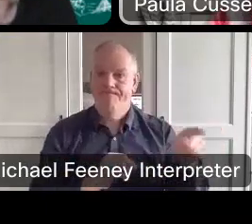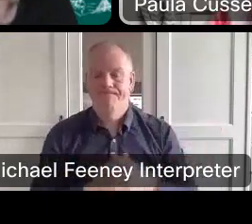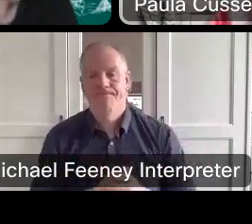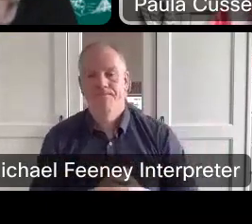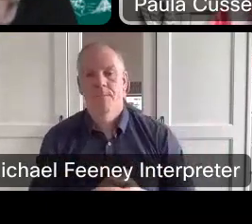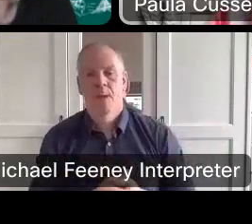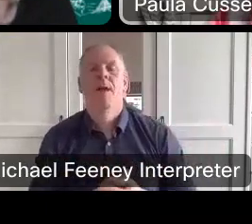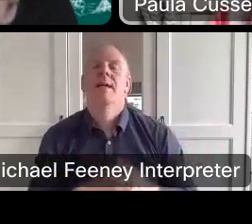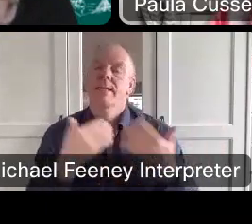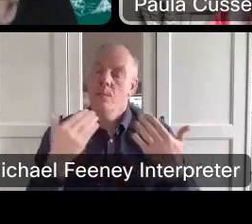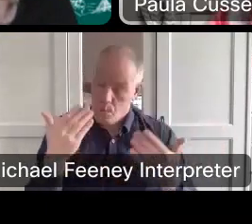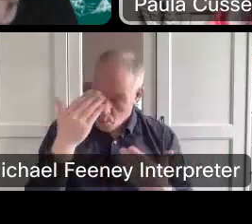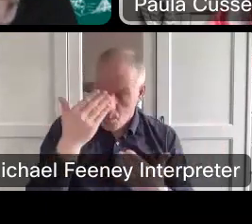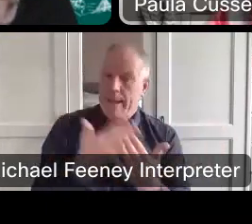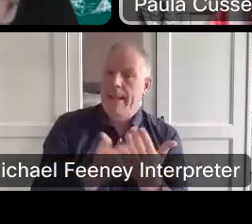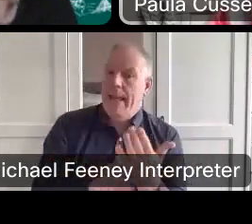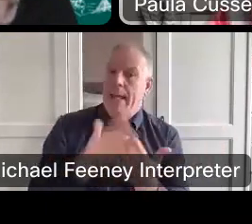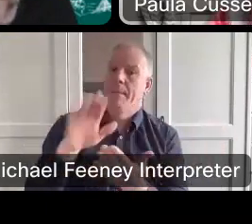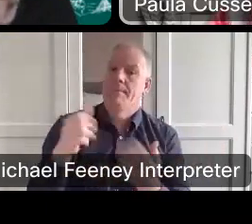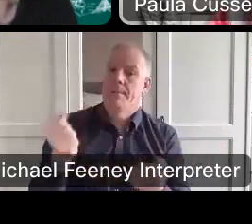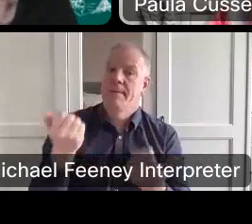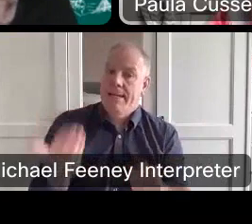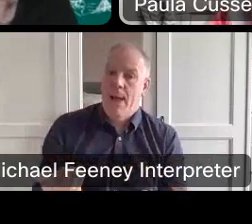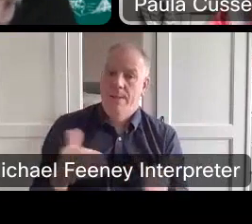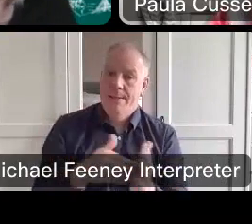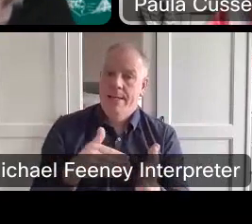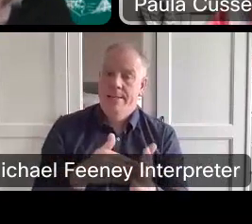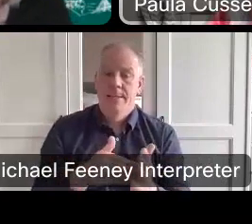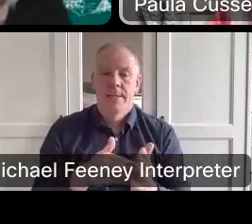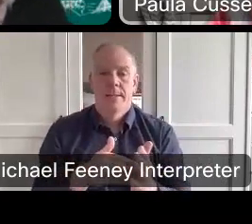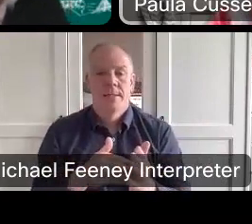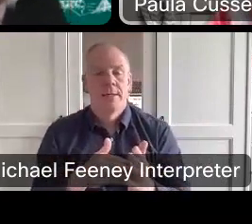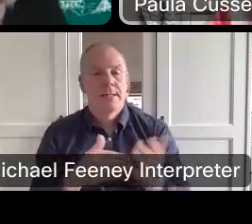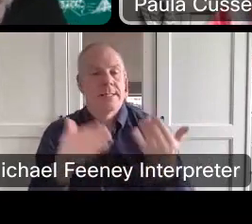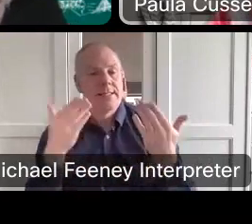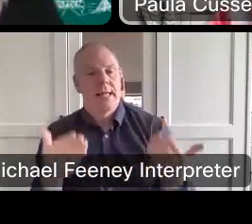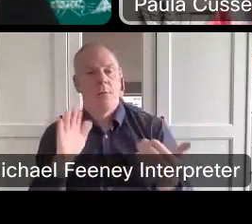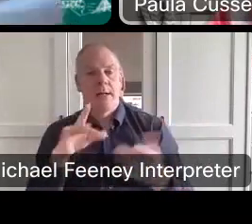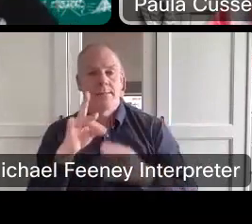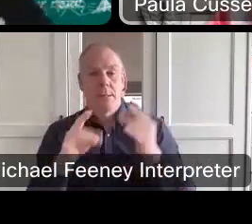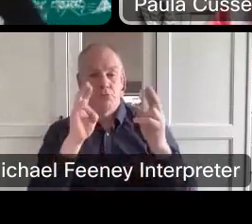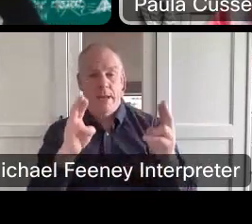We know it's a legal requirement now, and the pieces that we need to now get right